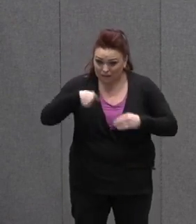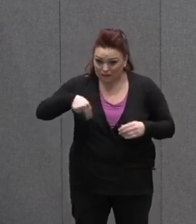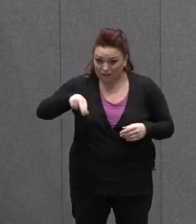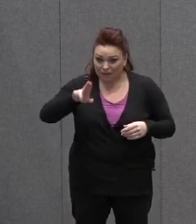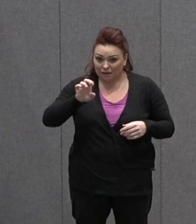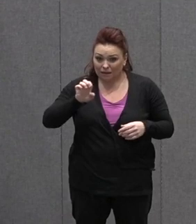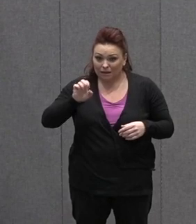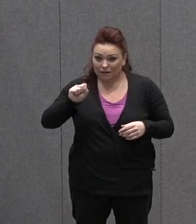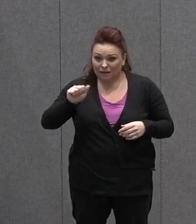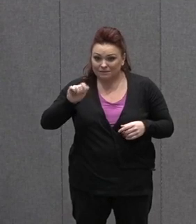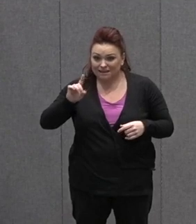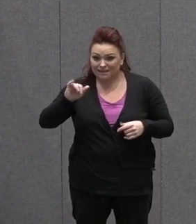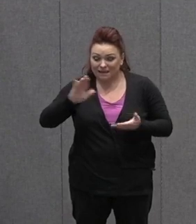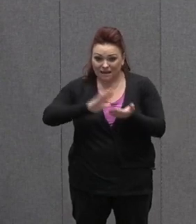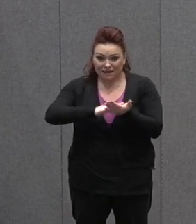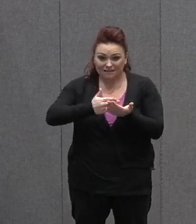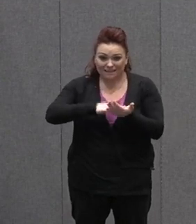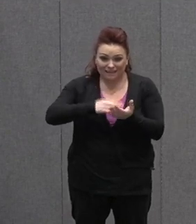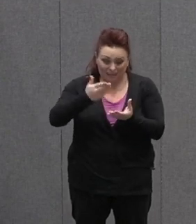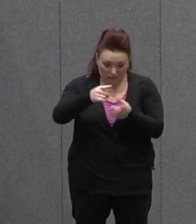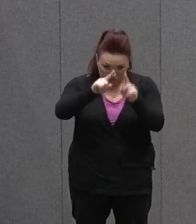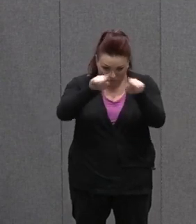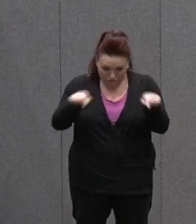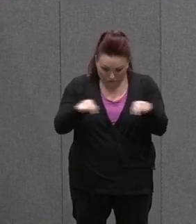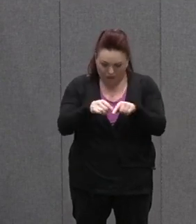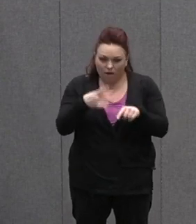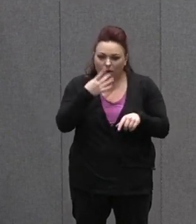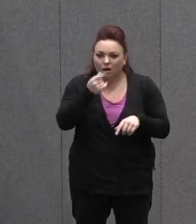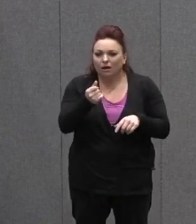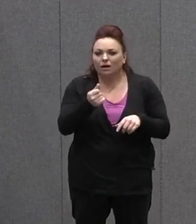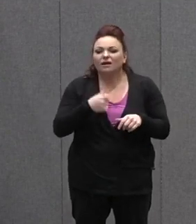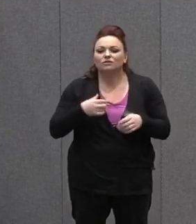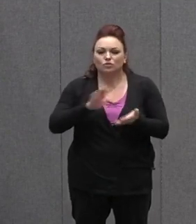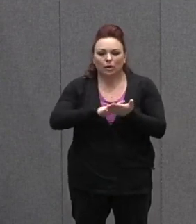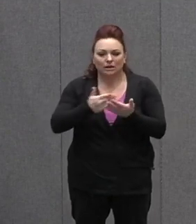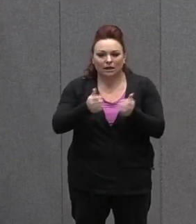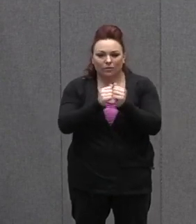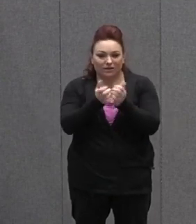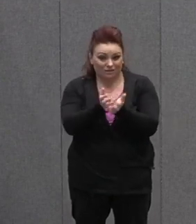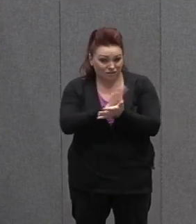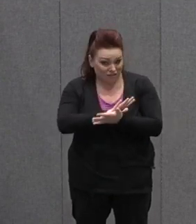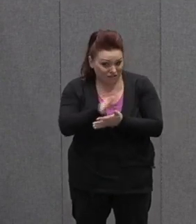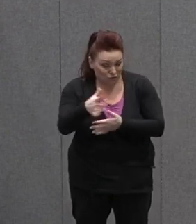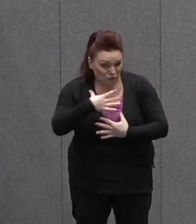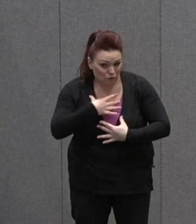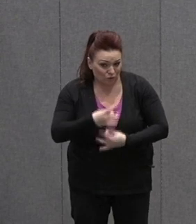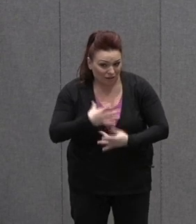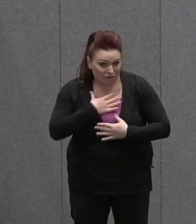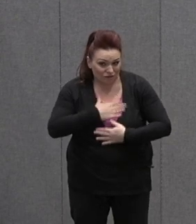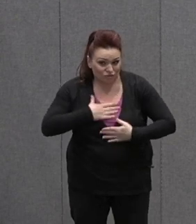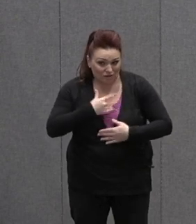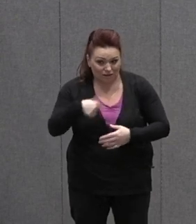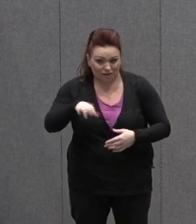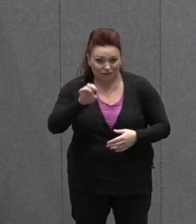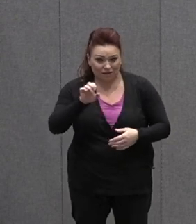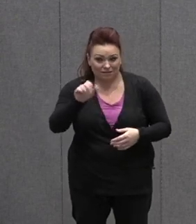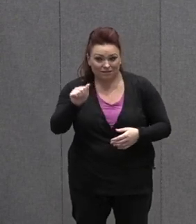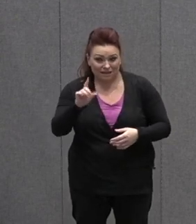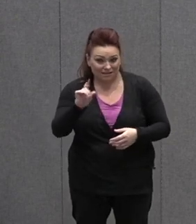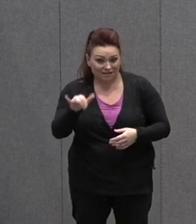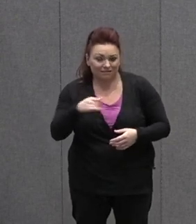cut into triangles? I love quesadillas. Do you like quesadillas? Yo también.